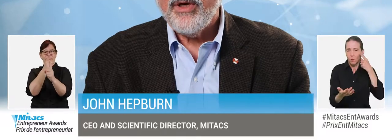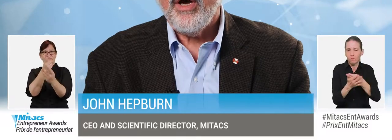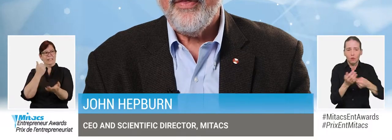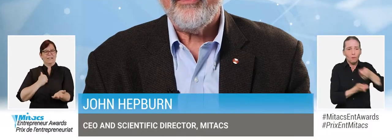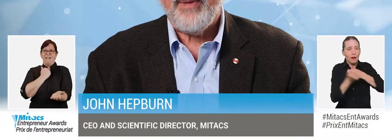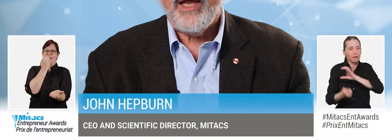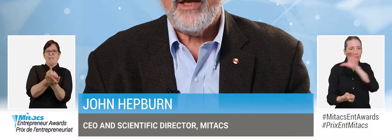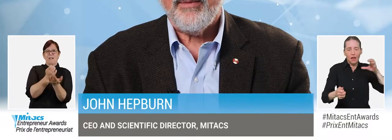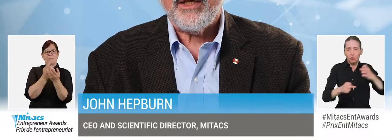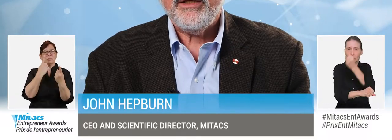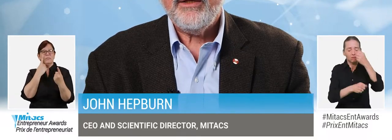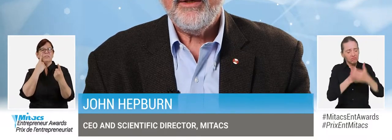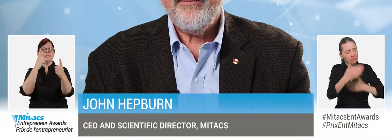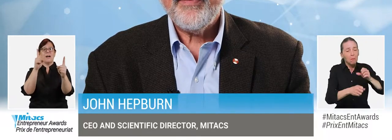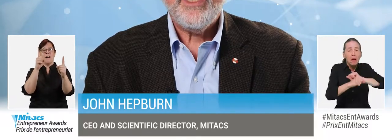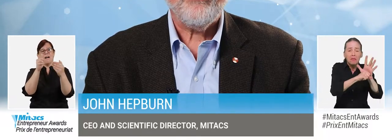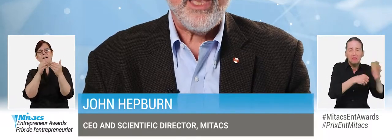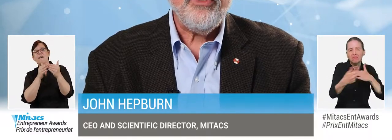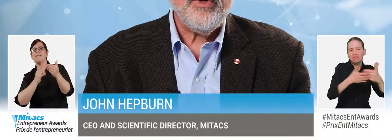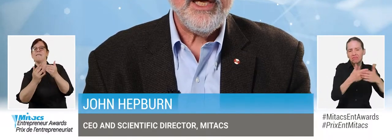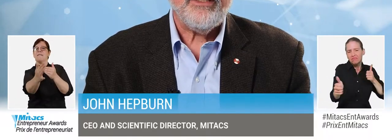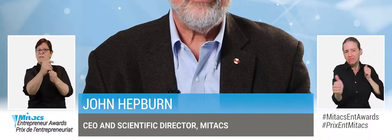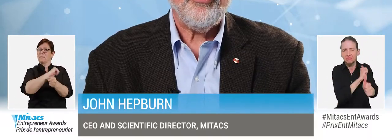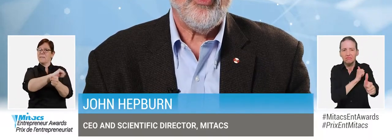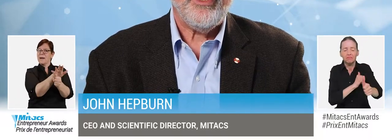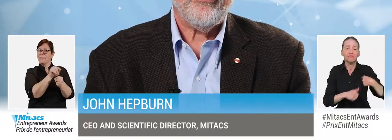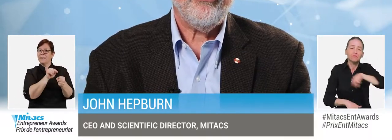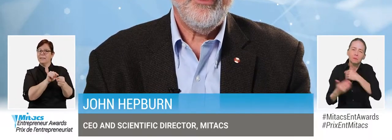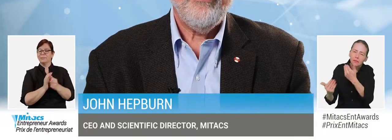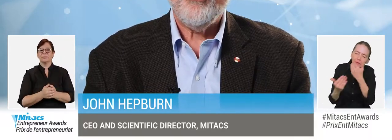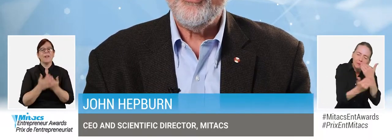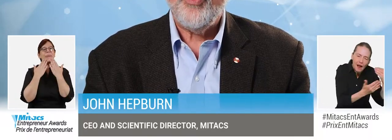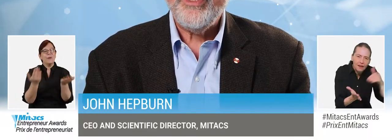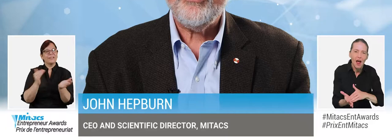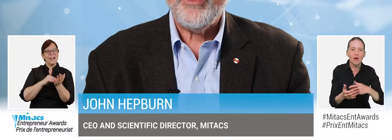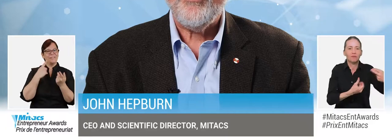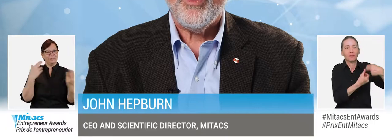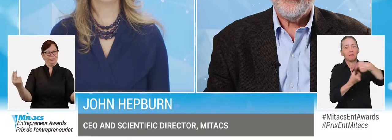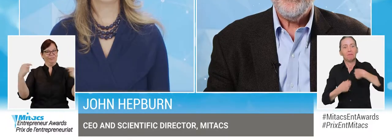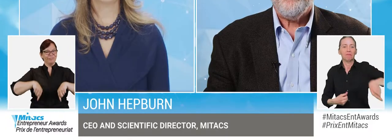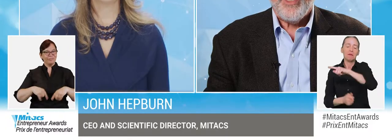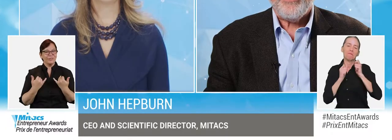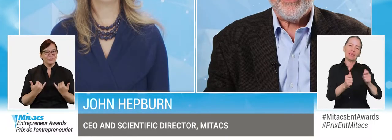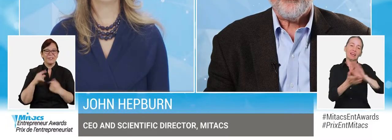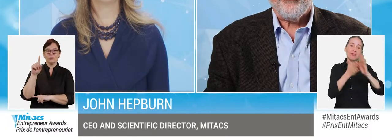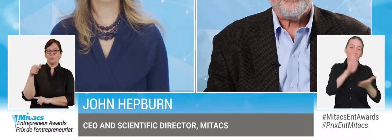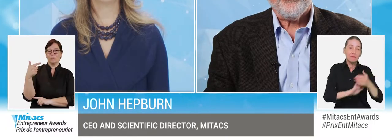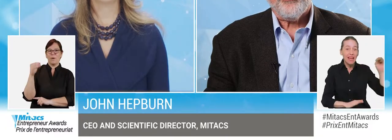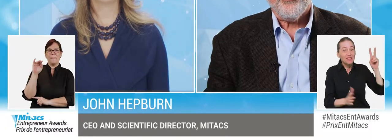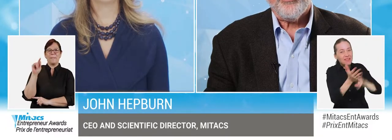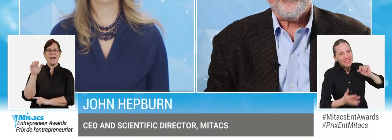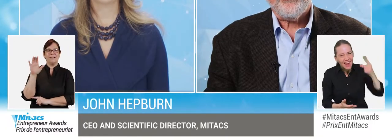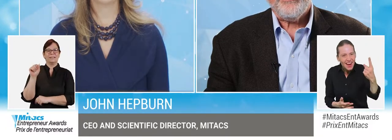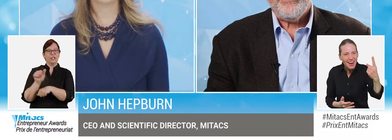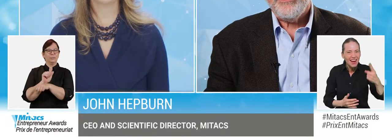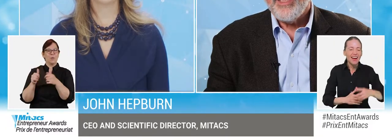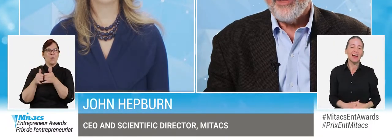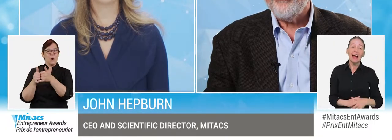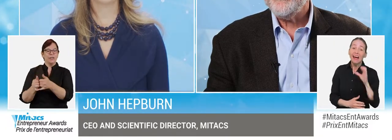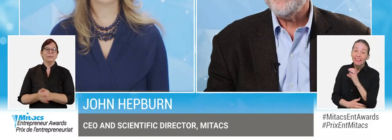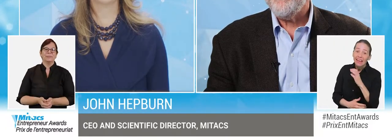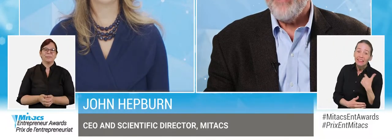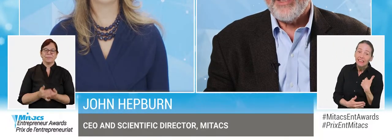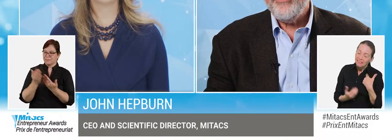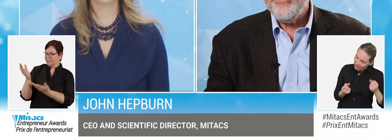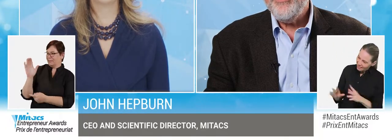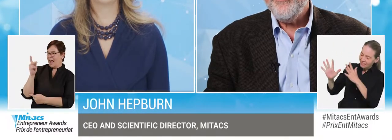success beyond this pandemic. Thank you again for joining us for the 2021 Mitacs Entrepreneur Awards.